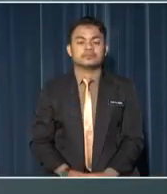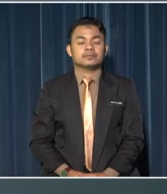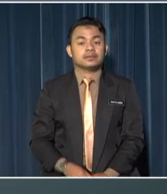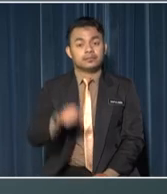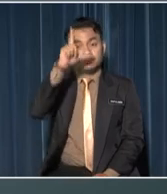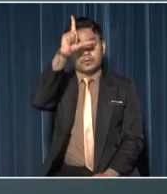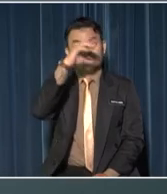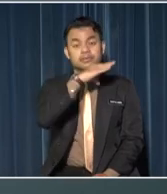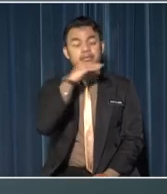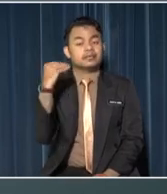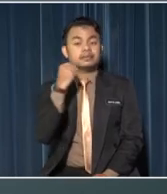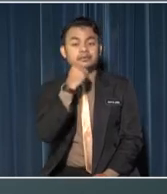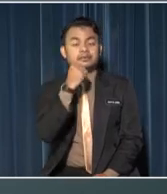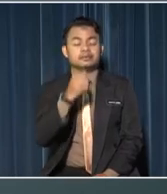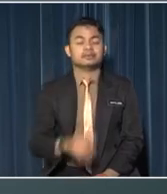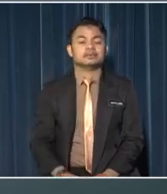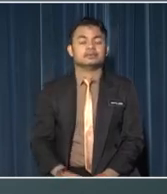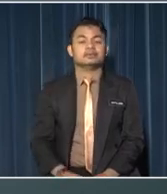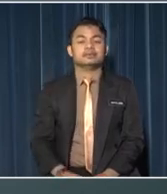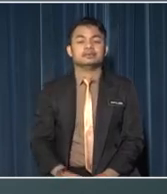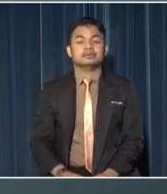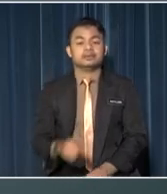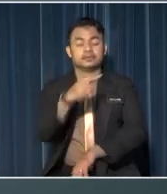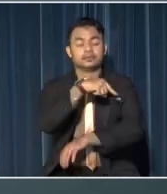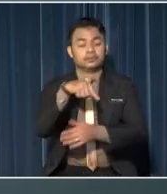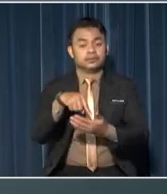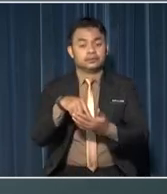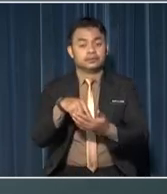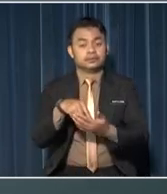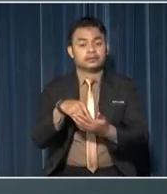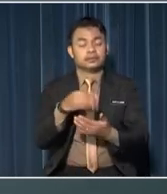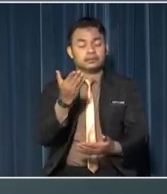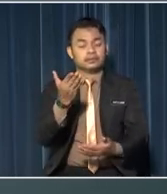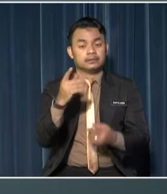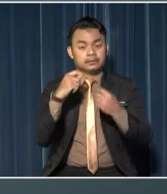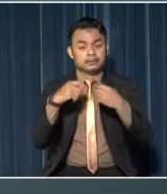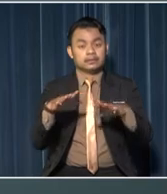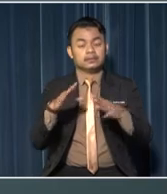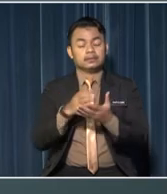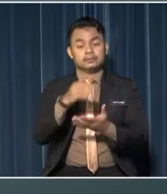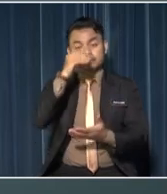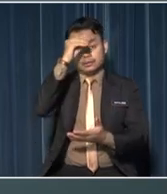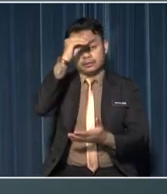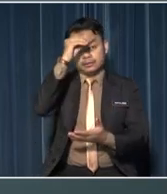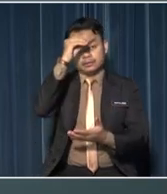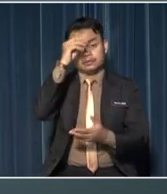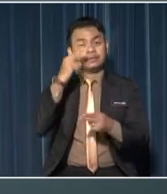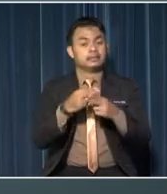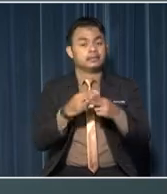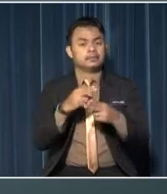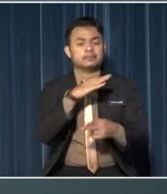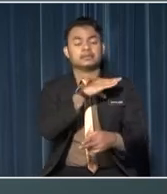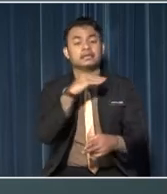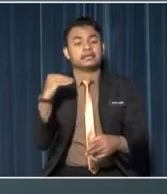Boys and girls, today you have learned the names and